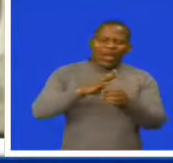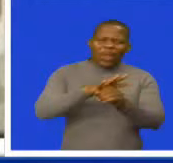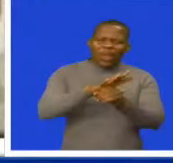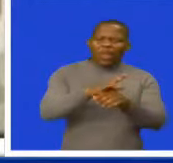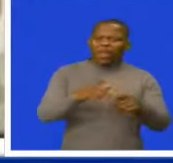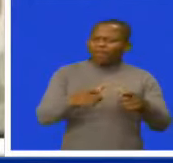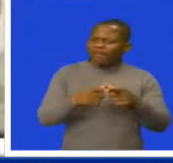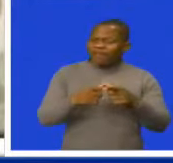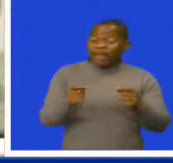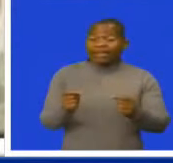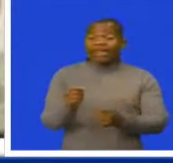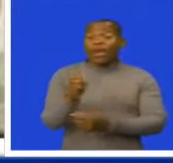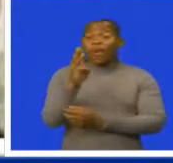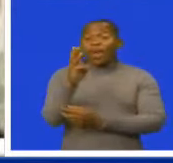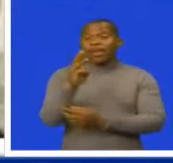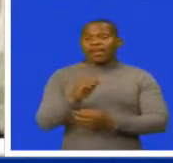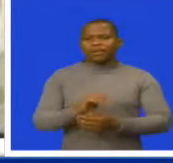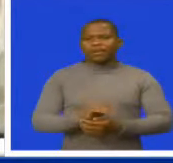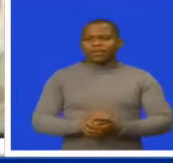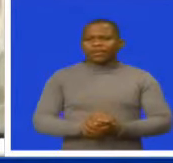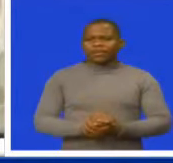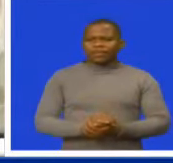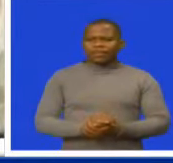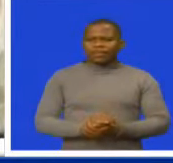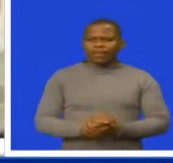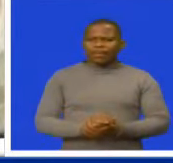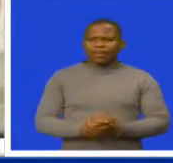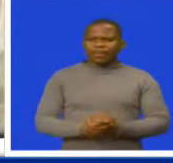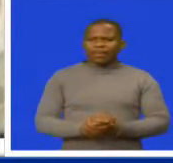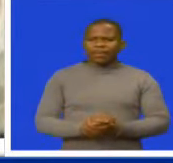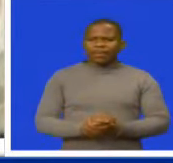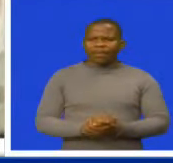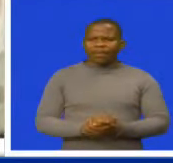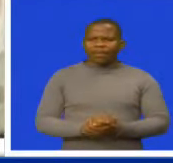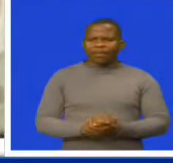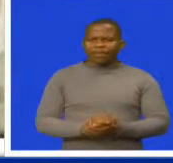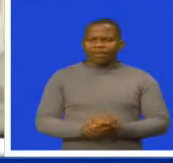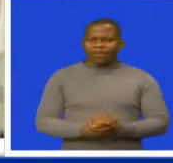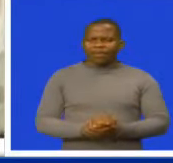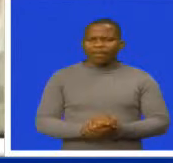people of Taiwan. They will strengthen the